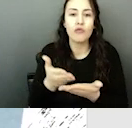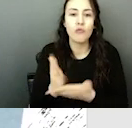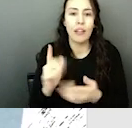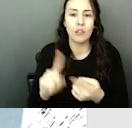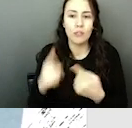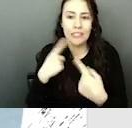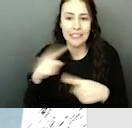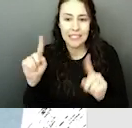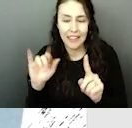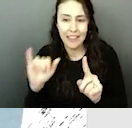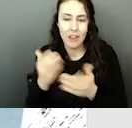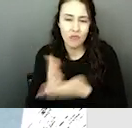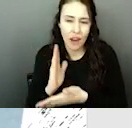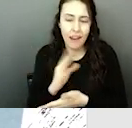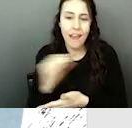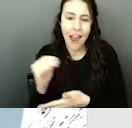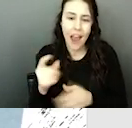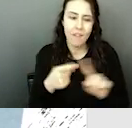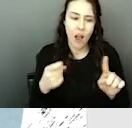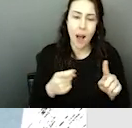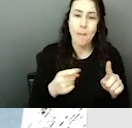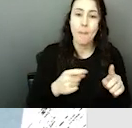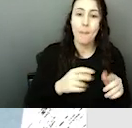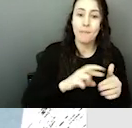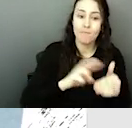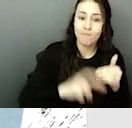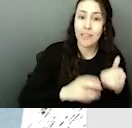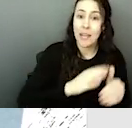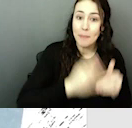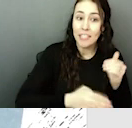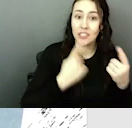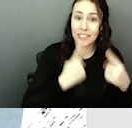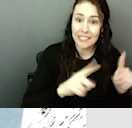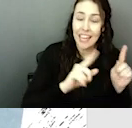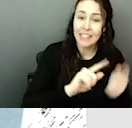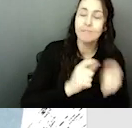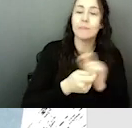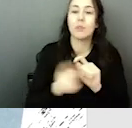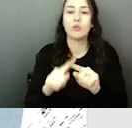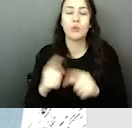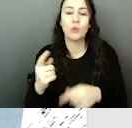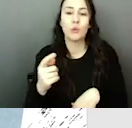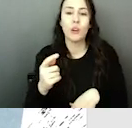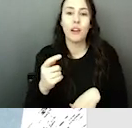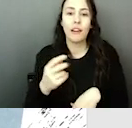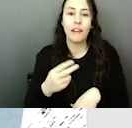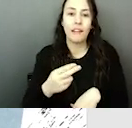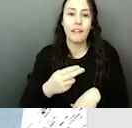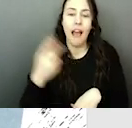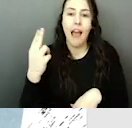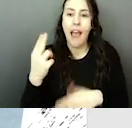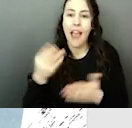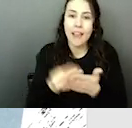from access to outcomes, from completion as success to high wage jobs and transformed lives as success.